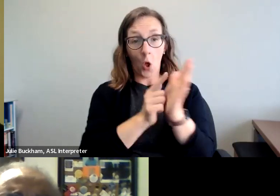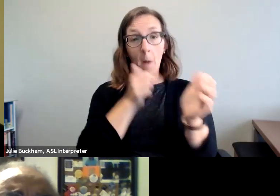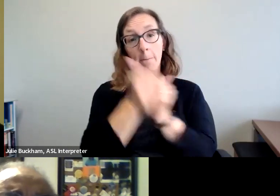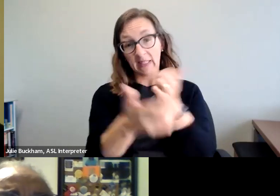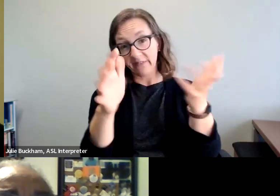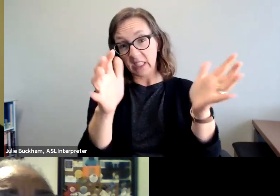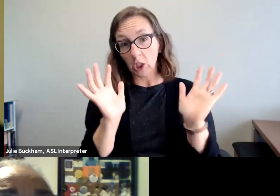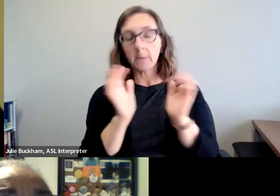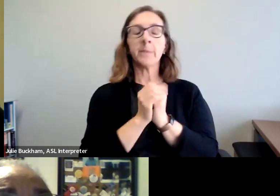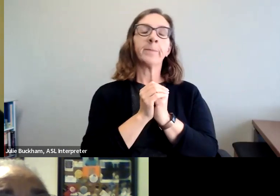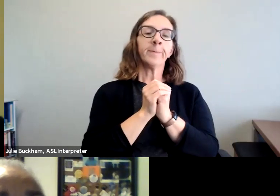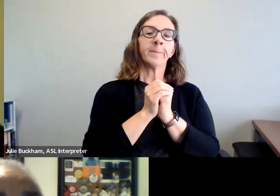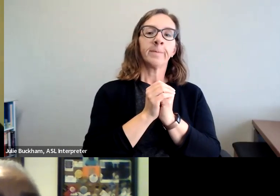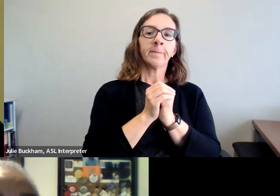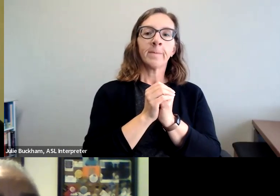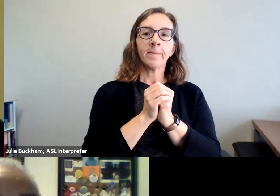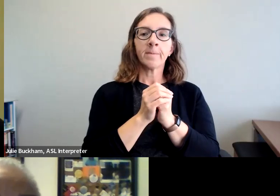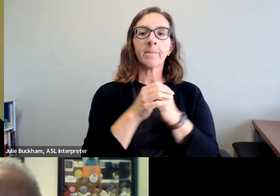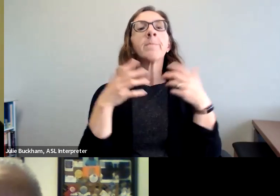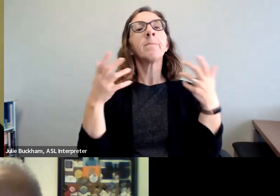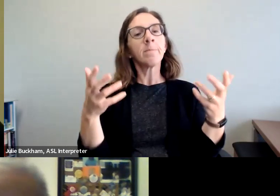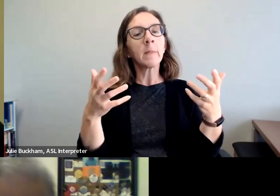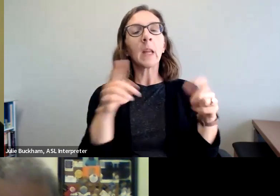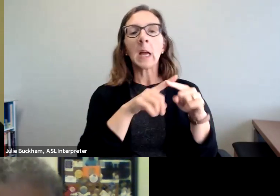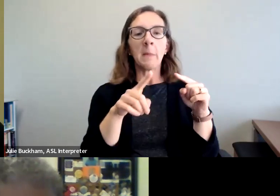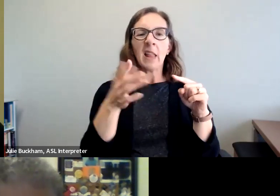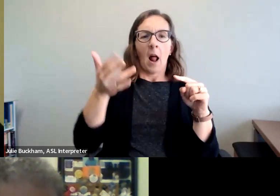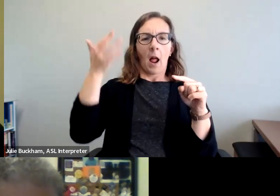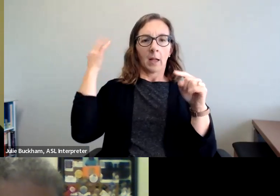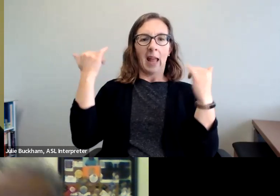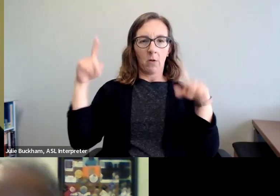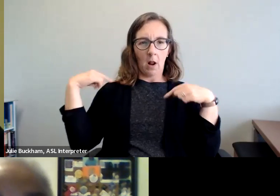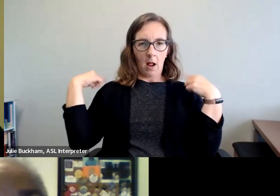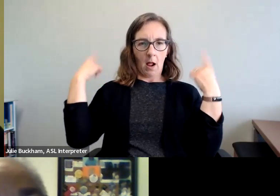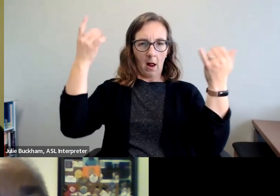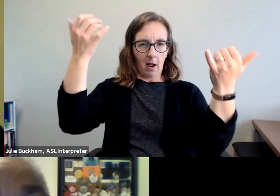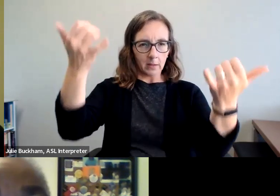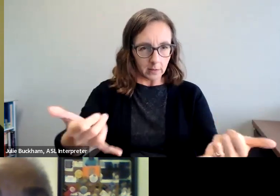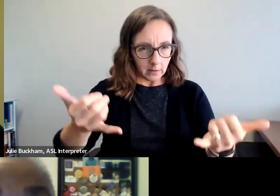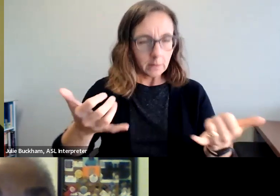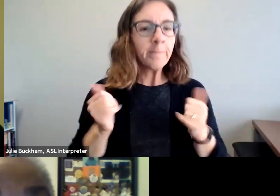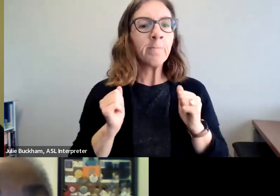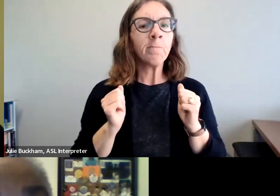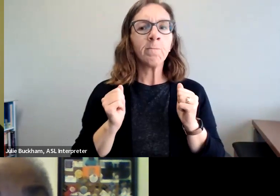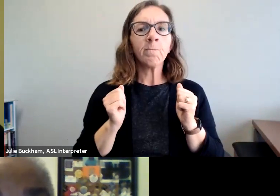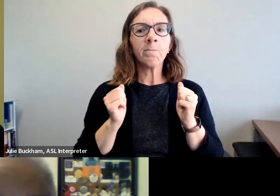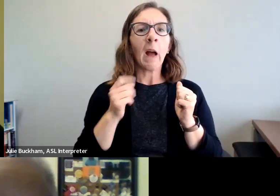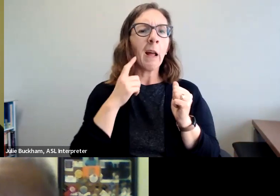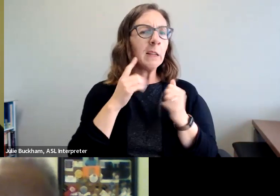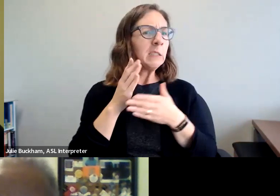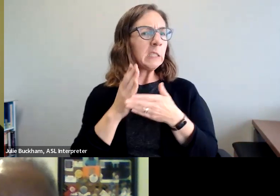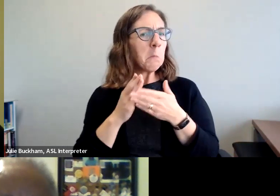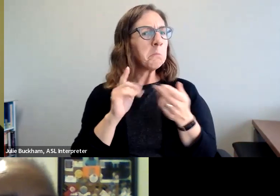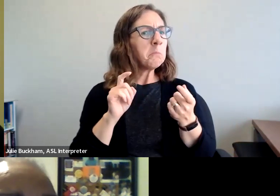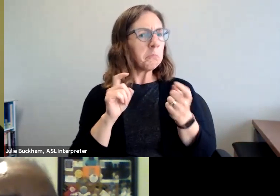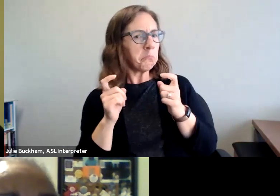far as things coming up to modern day, I think some changes have been